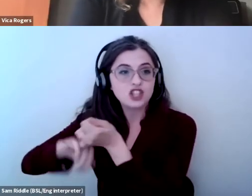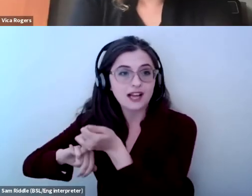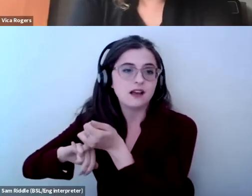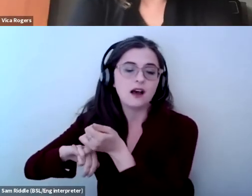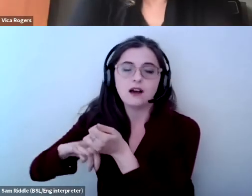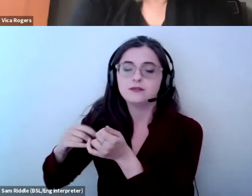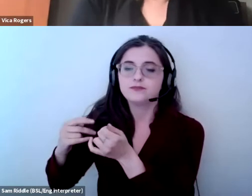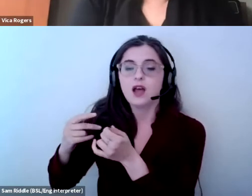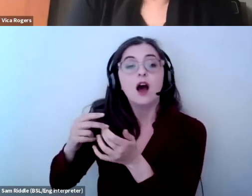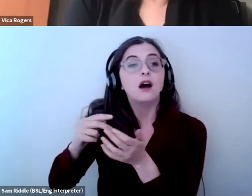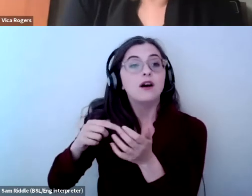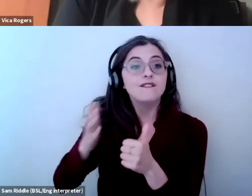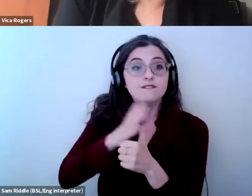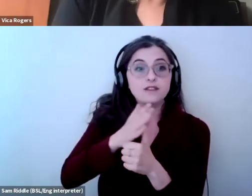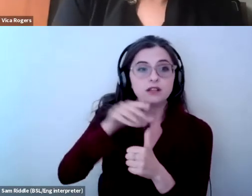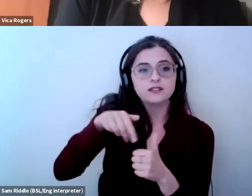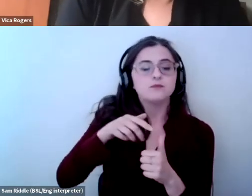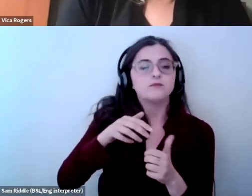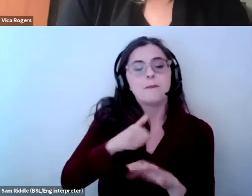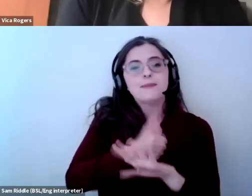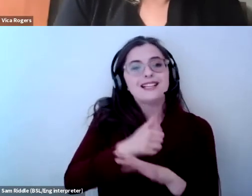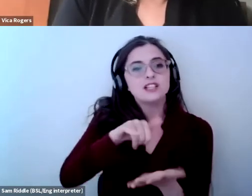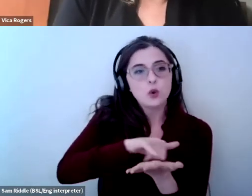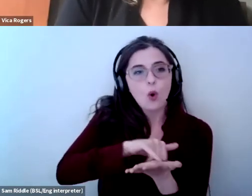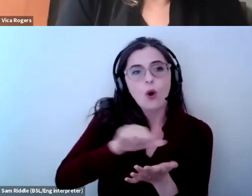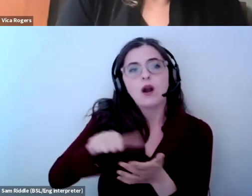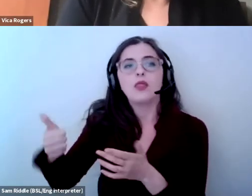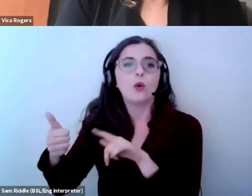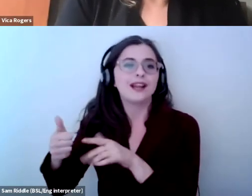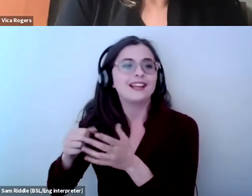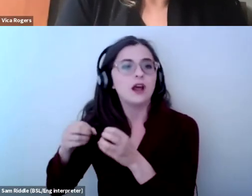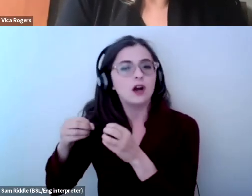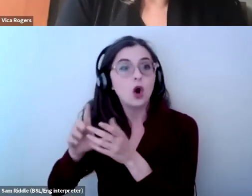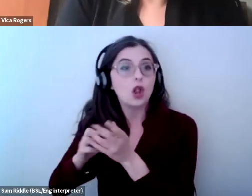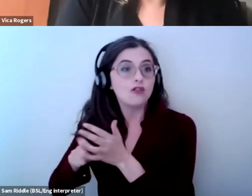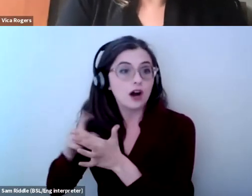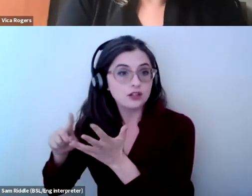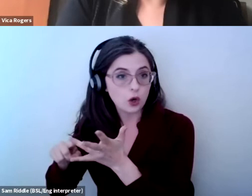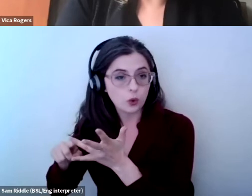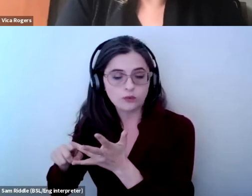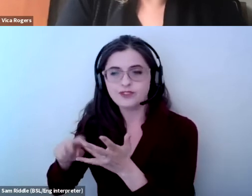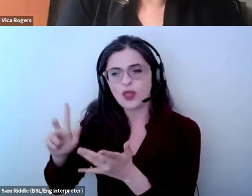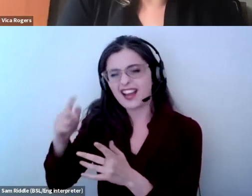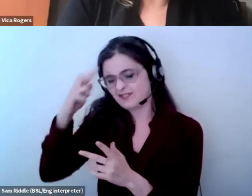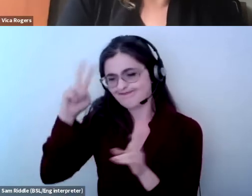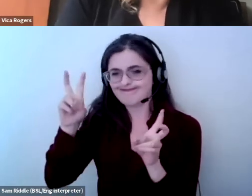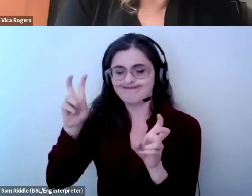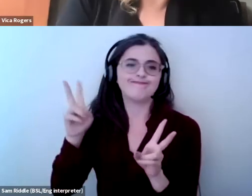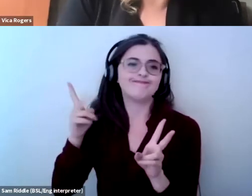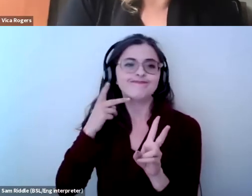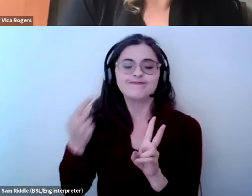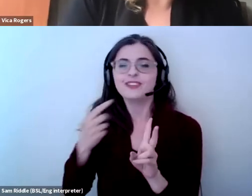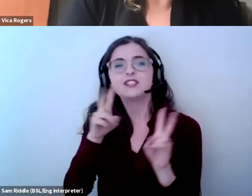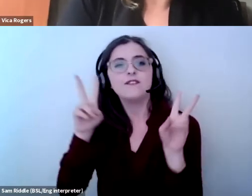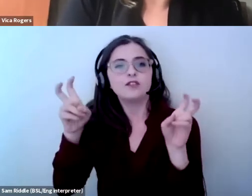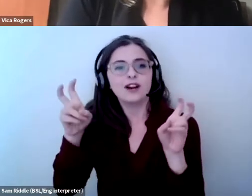Schneider in Boulder, Colorado. And the idea really came as a reaction to the gig economy.